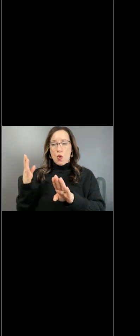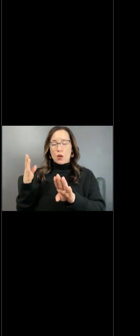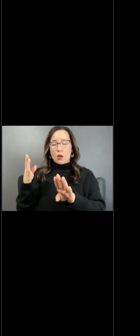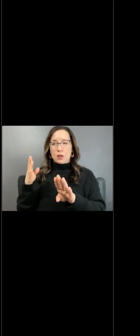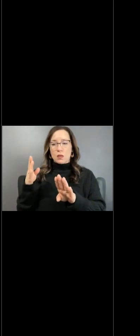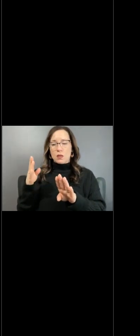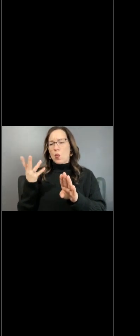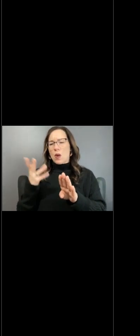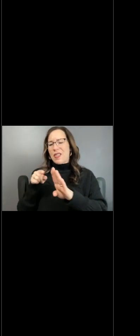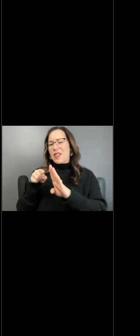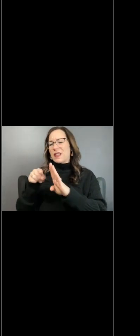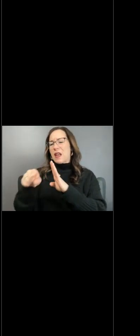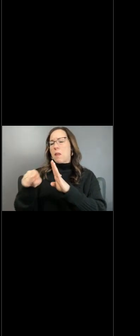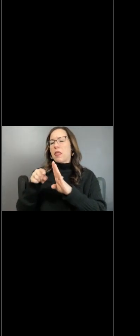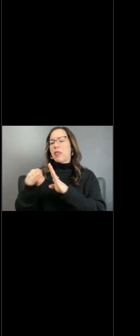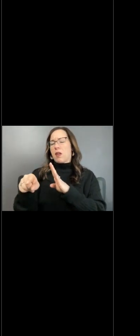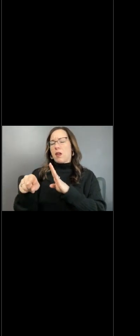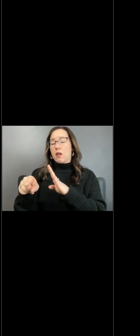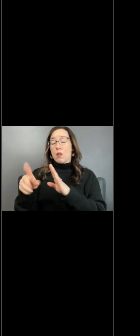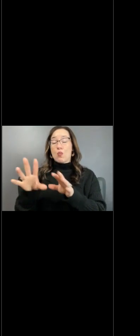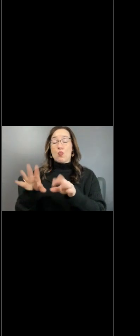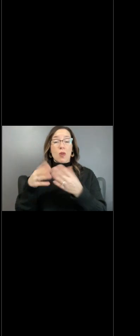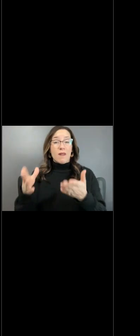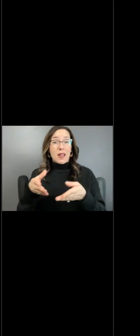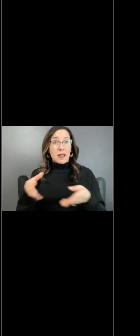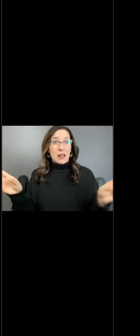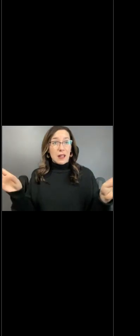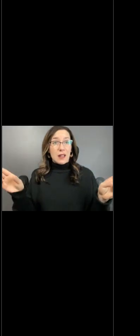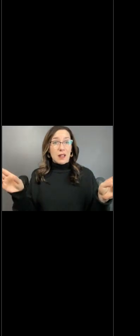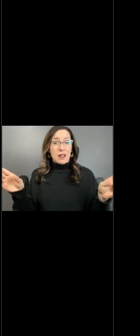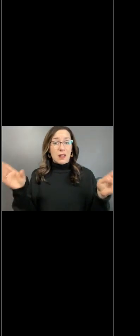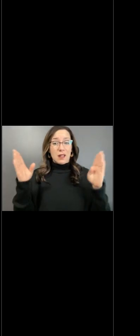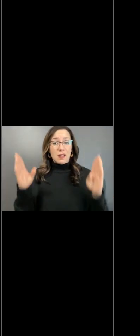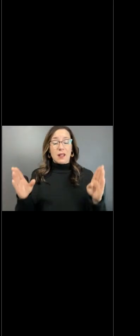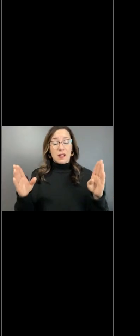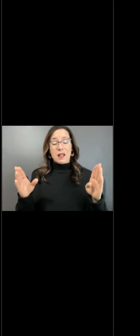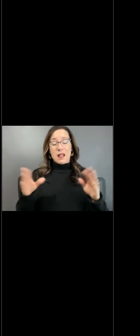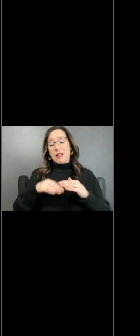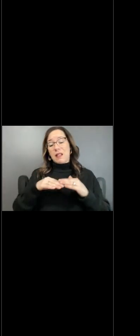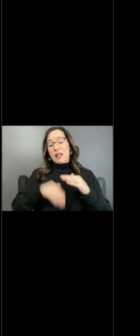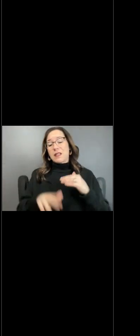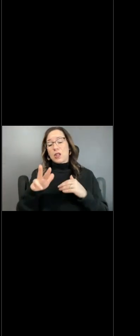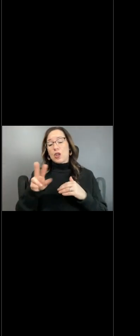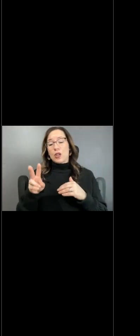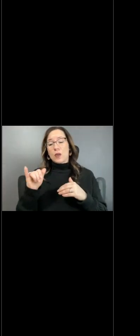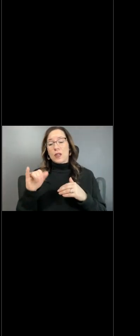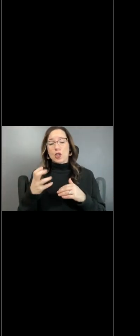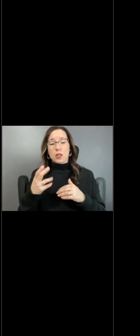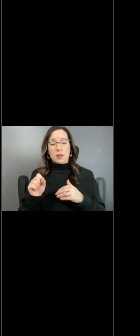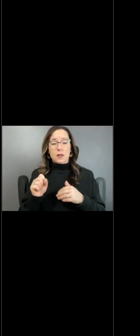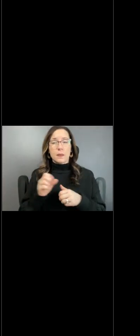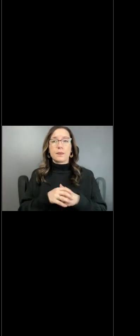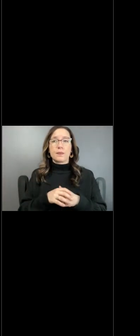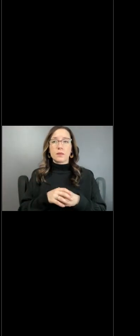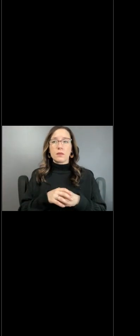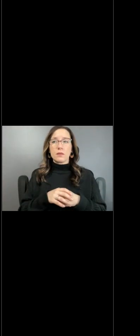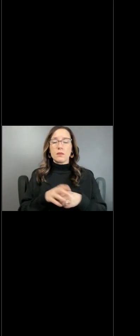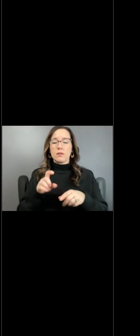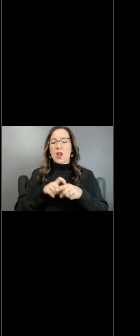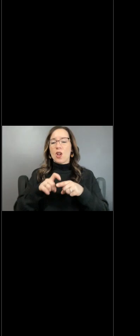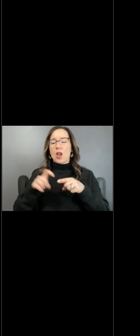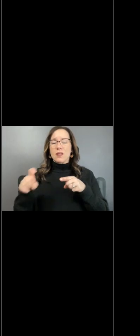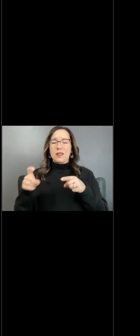a clear width less than 32 inches? So closets are